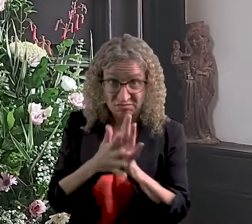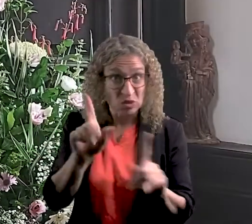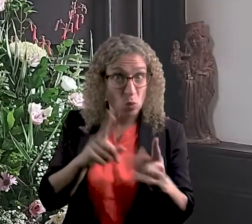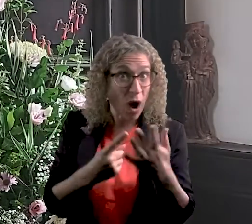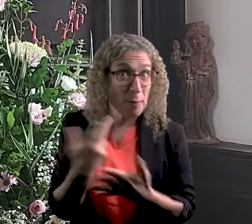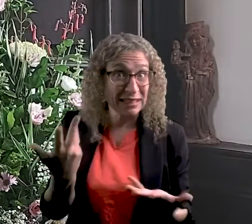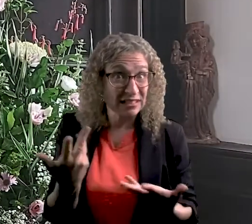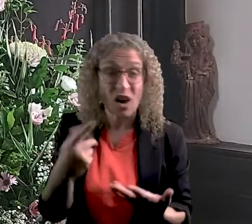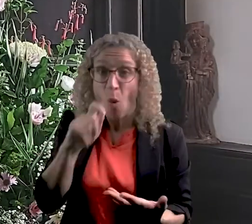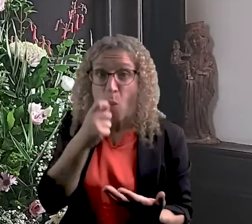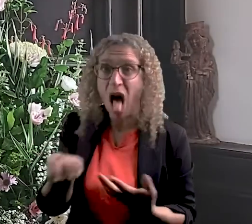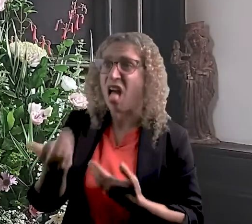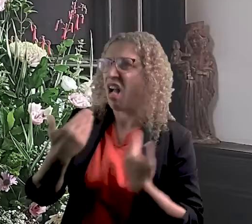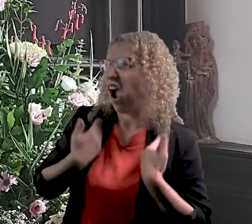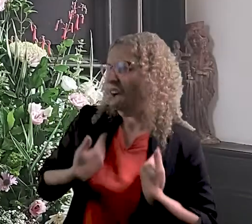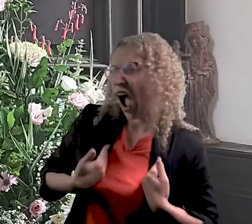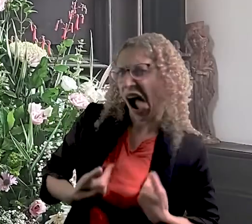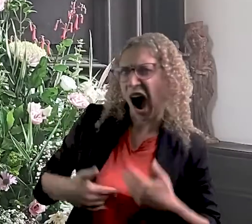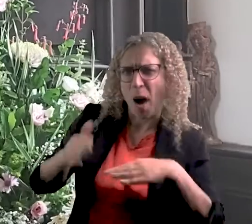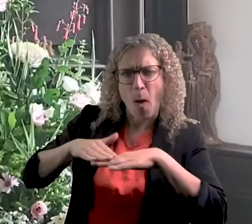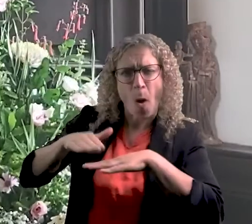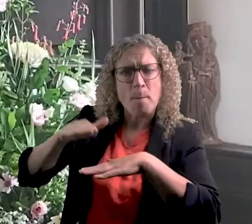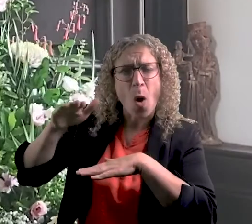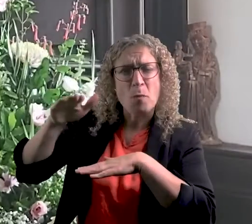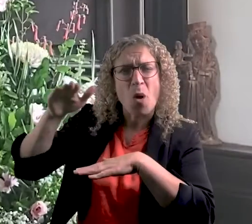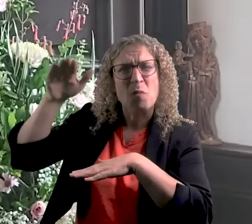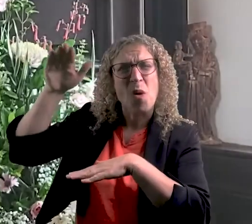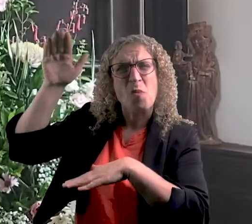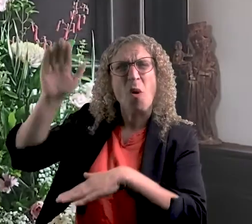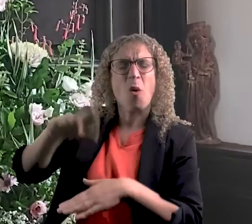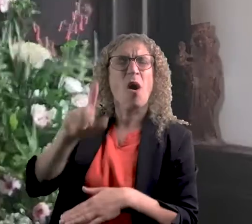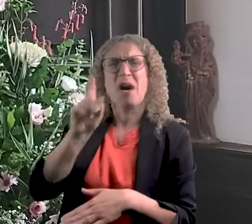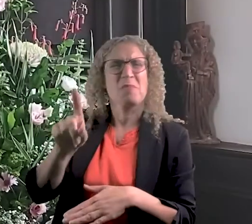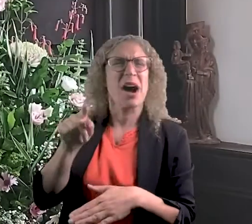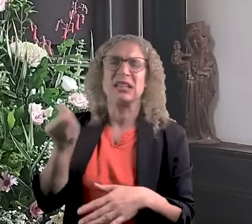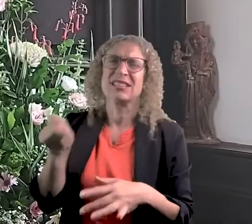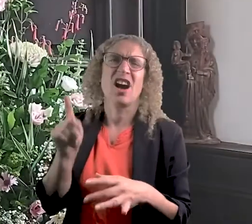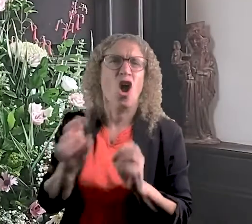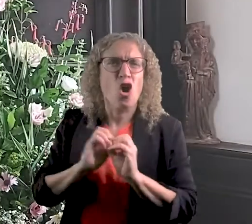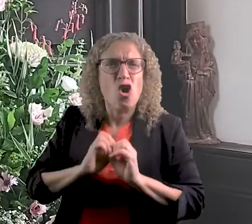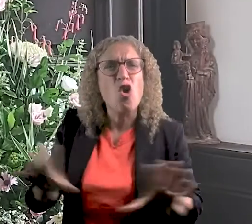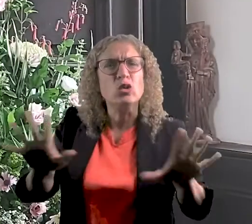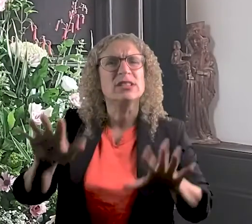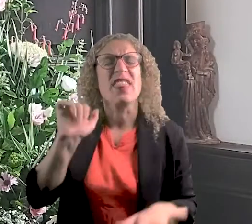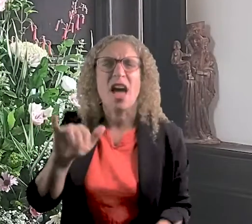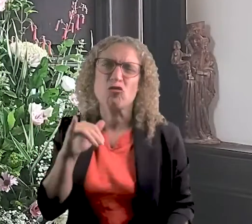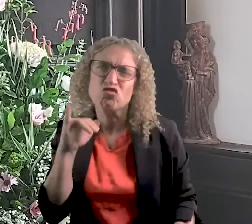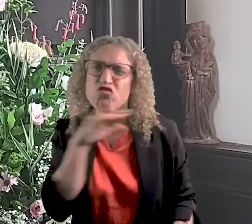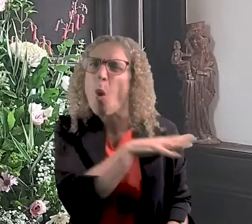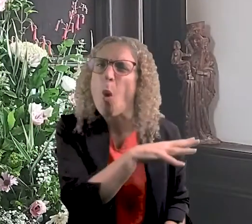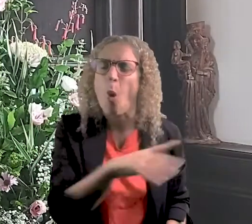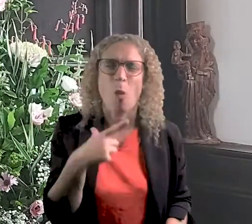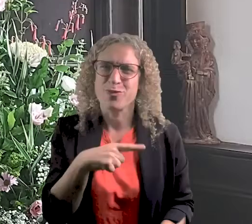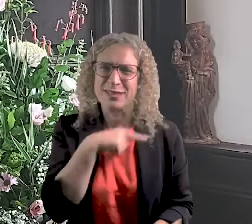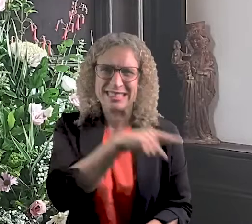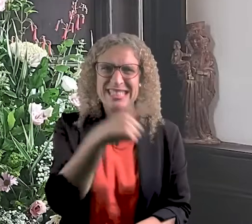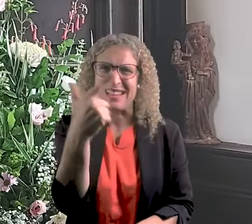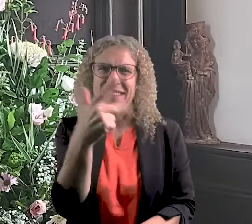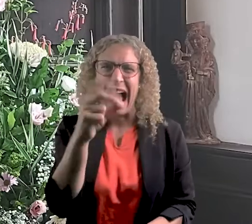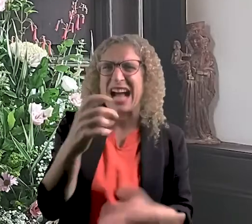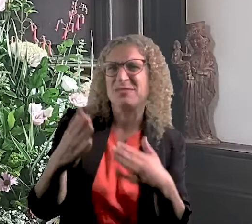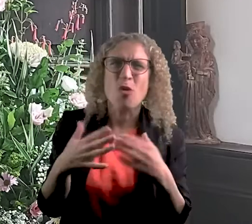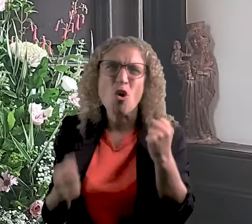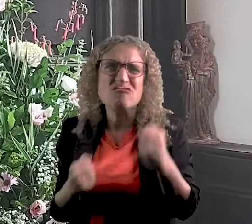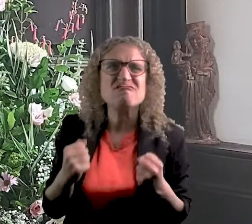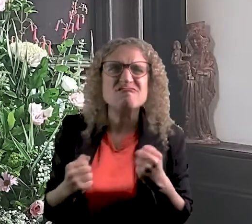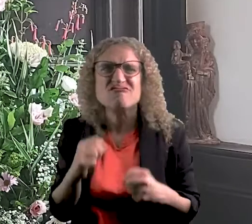It could follow the money, and make lots of it, by selling a pale pastiche of the rawness of the punk sound of the 70s and